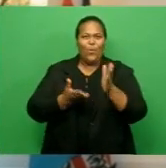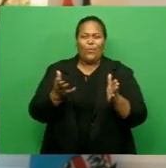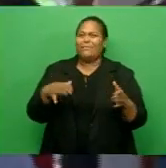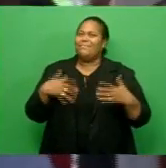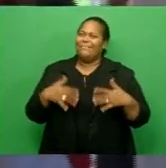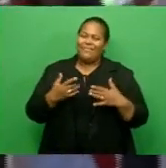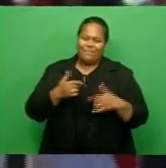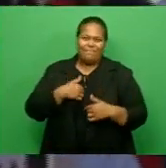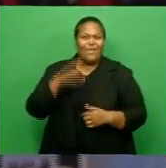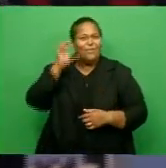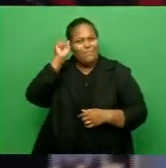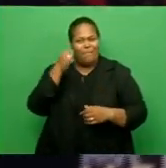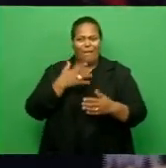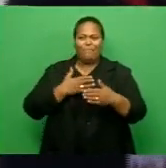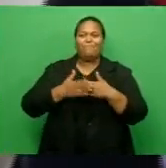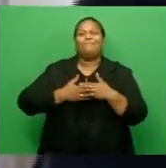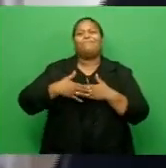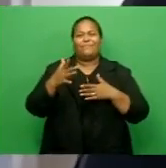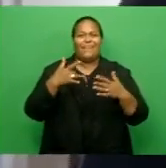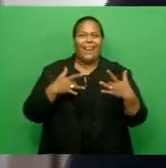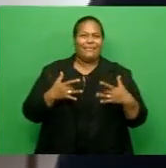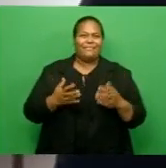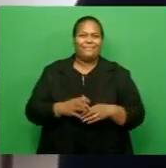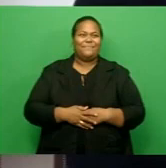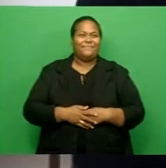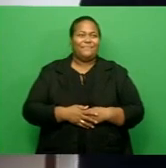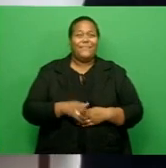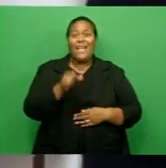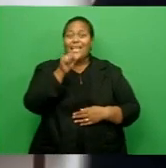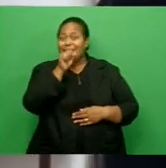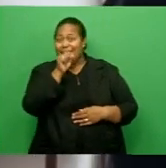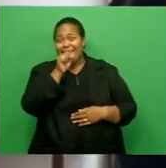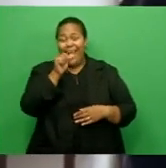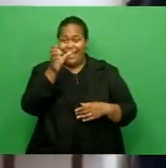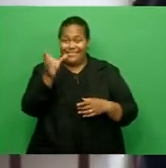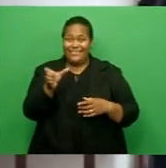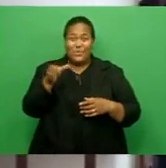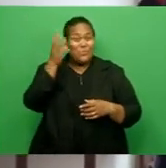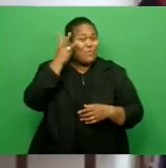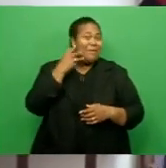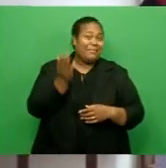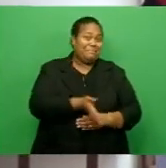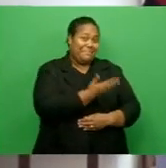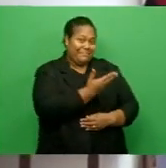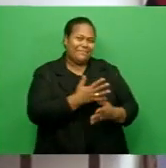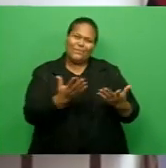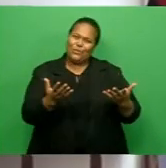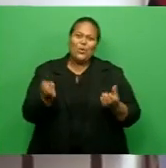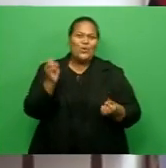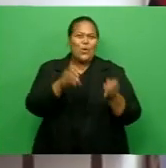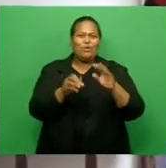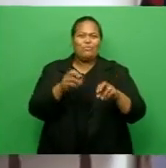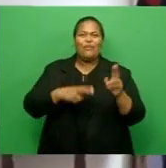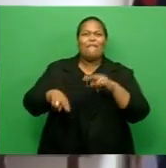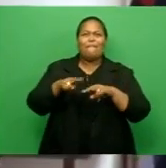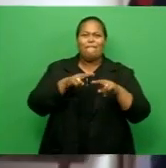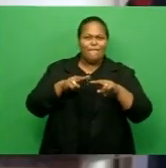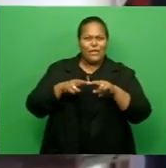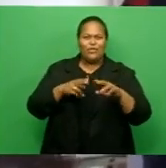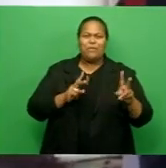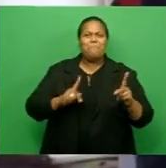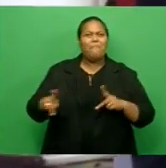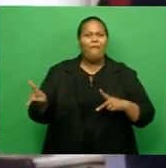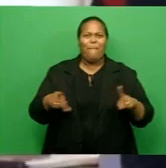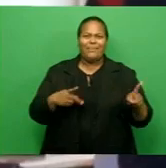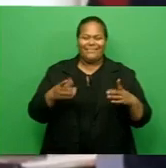my life. Local artist Georgina Lendua was recognized for her contribution to Fiji's performing arts industry.